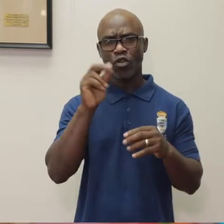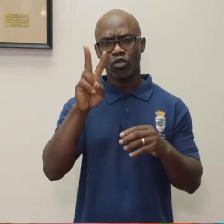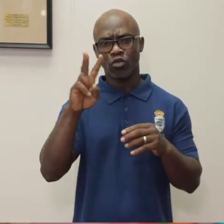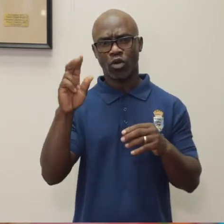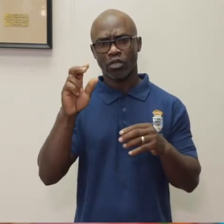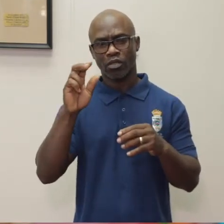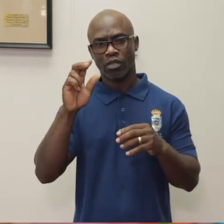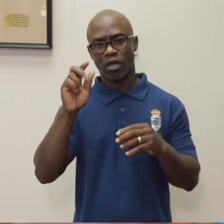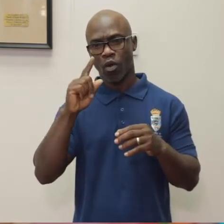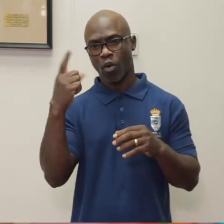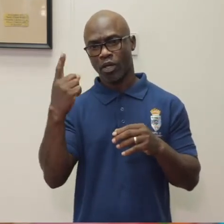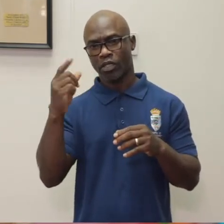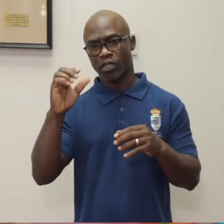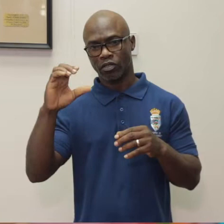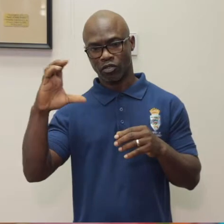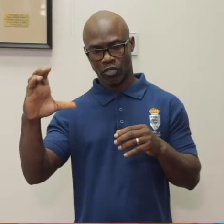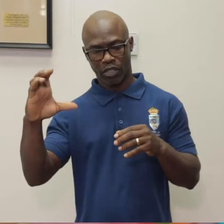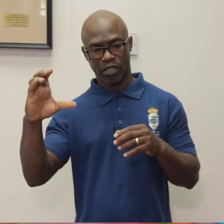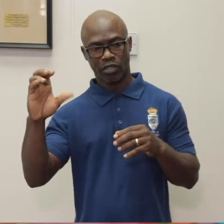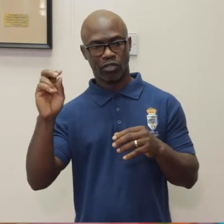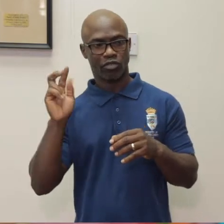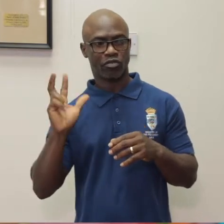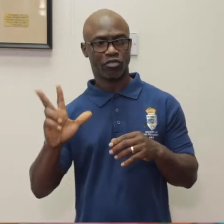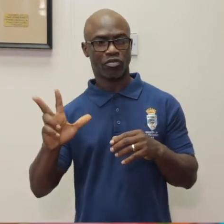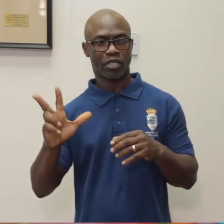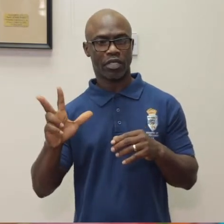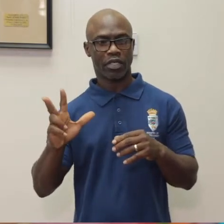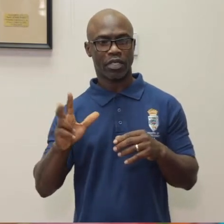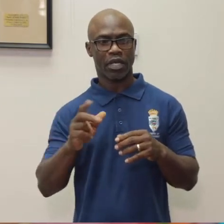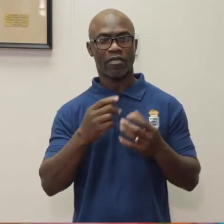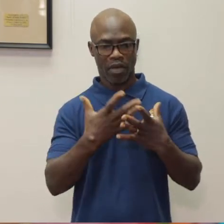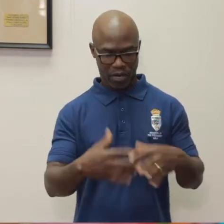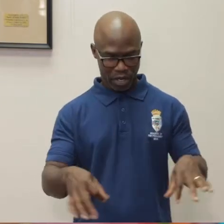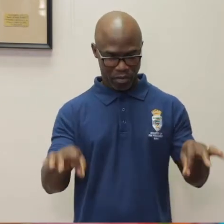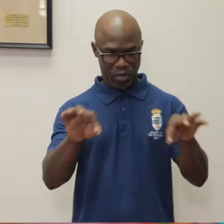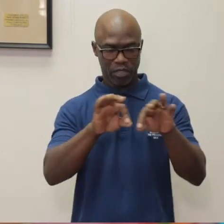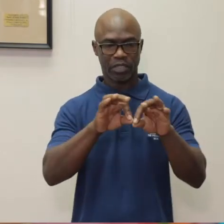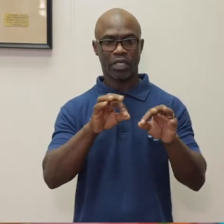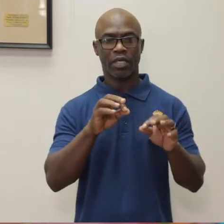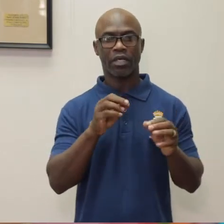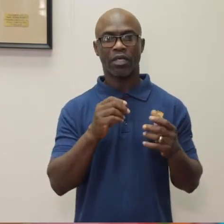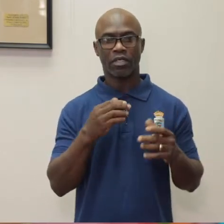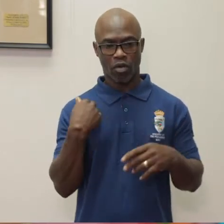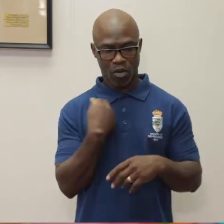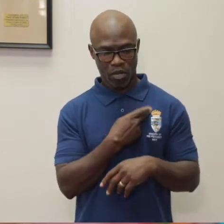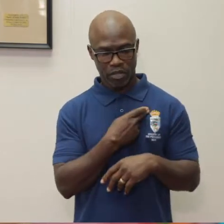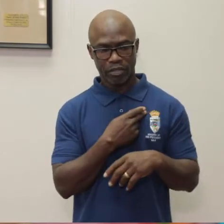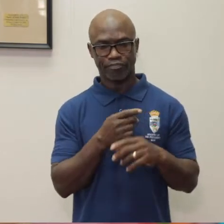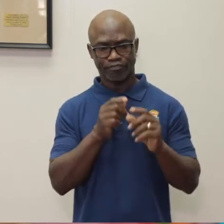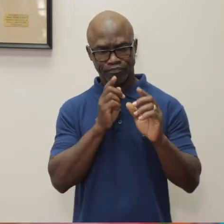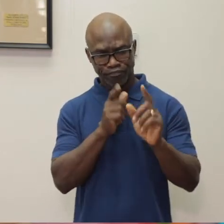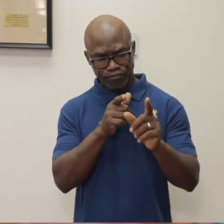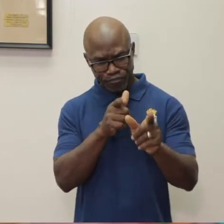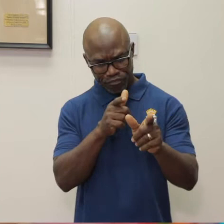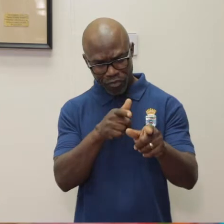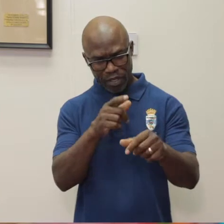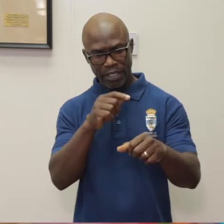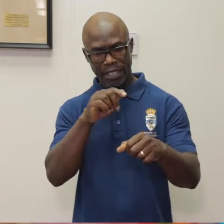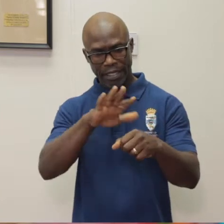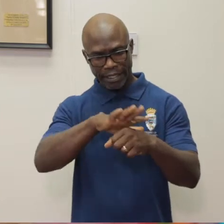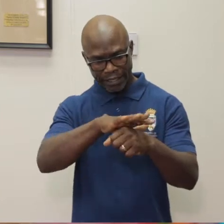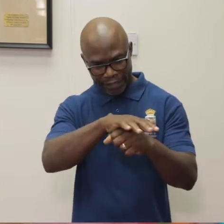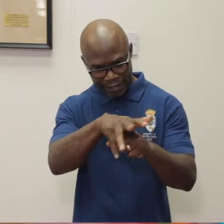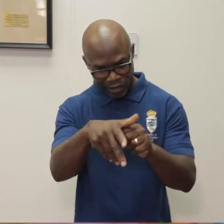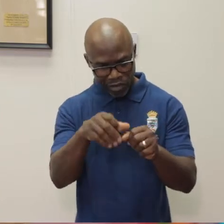2,103, are extremely important to us in tracking this disease. So,